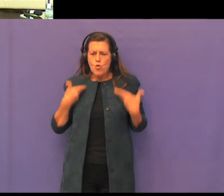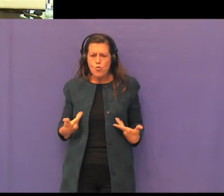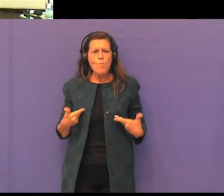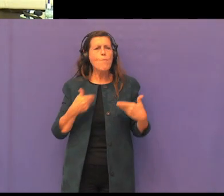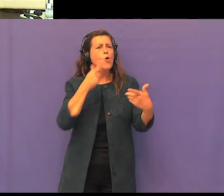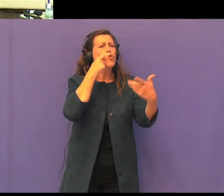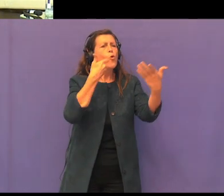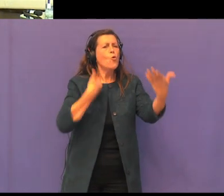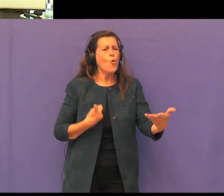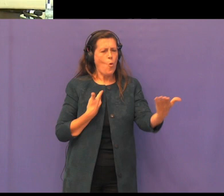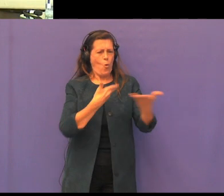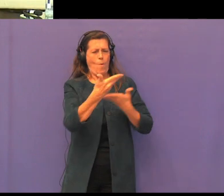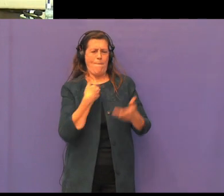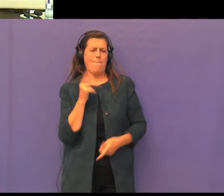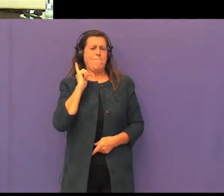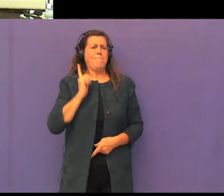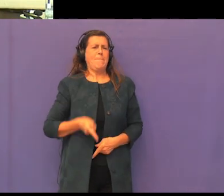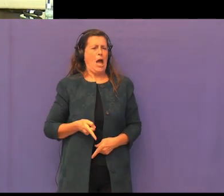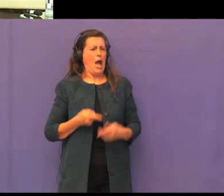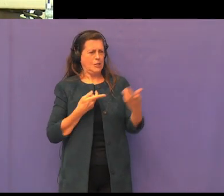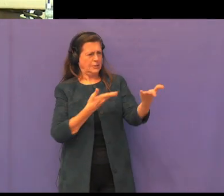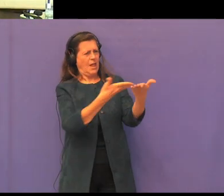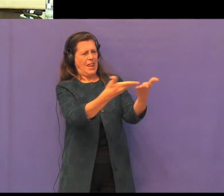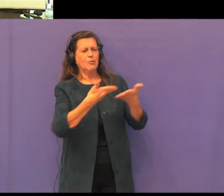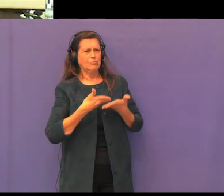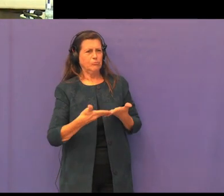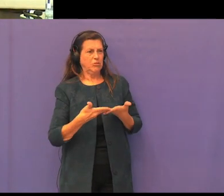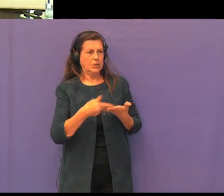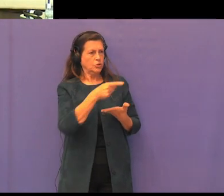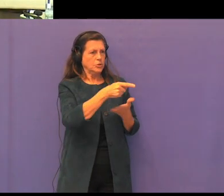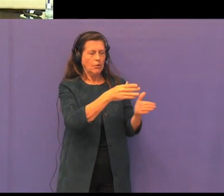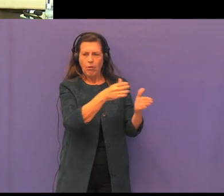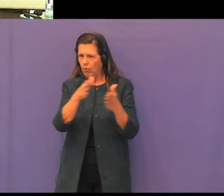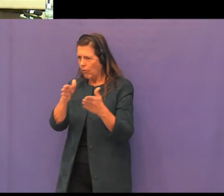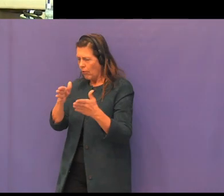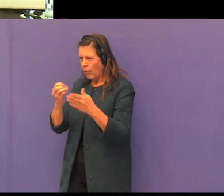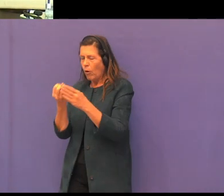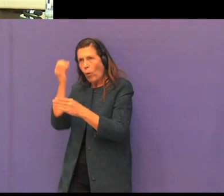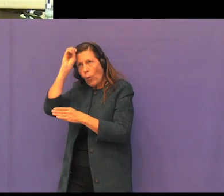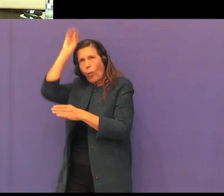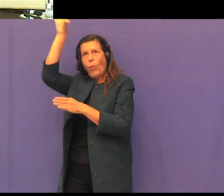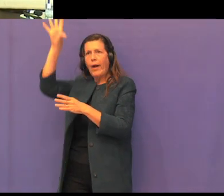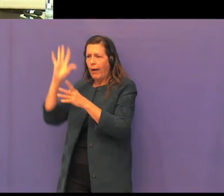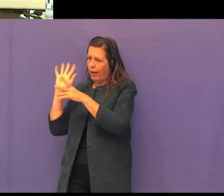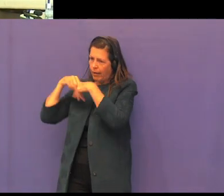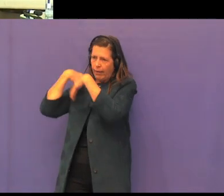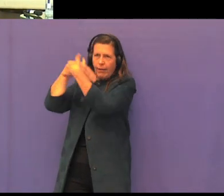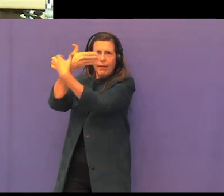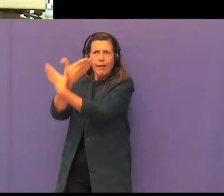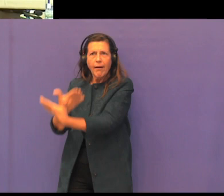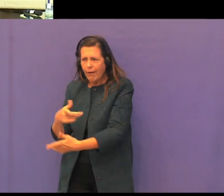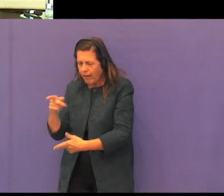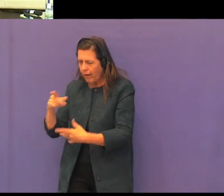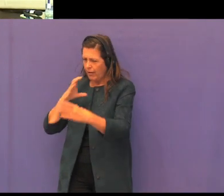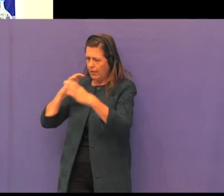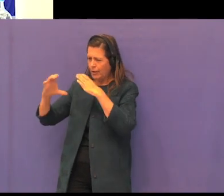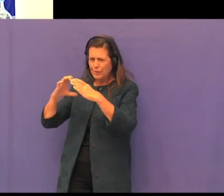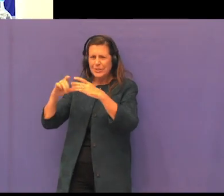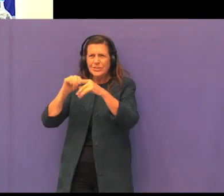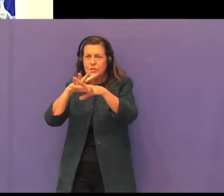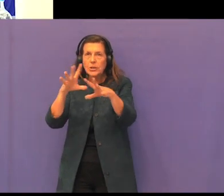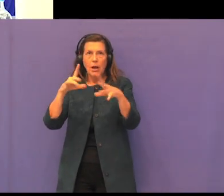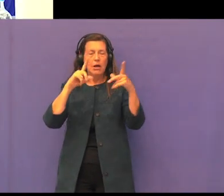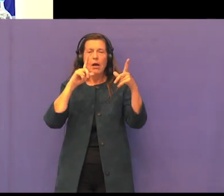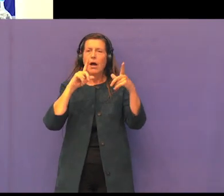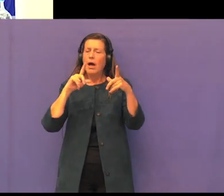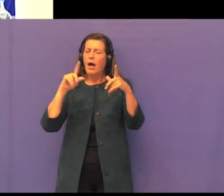are a really, really, really, really minuscule amount of part of the life on this planet. There are many more